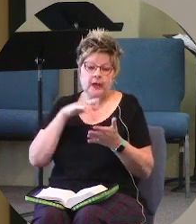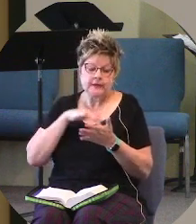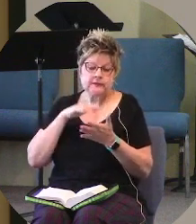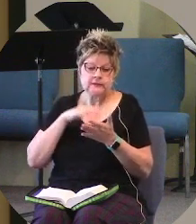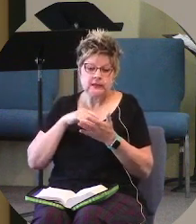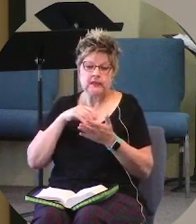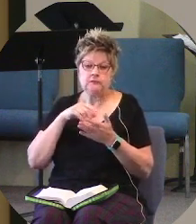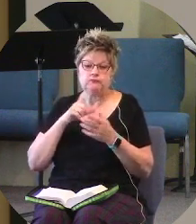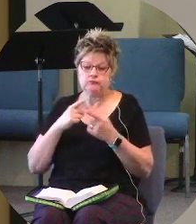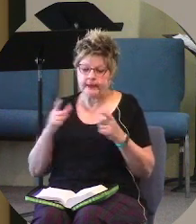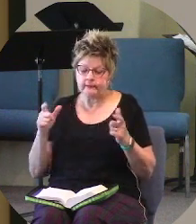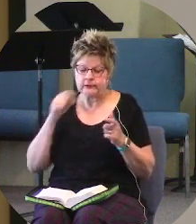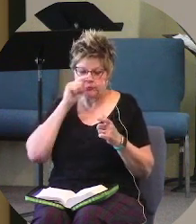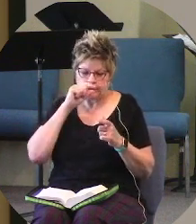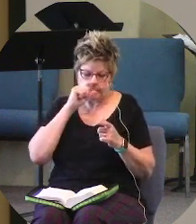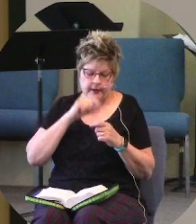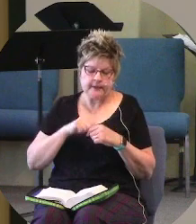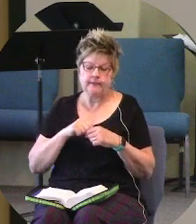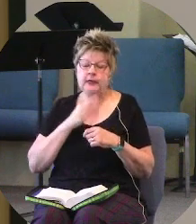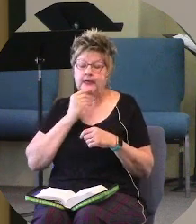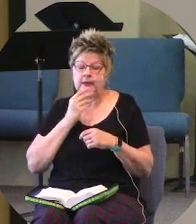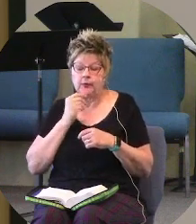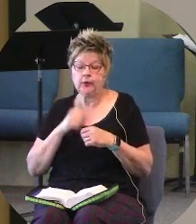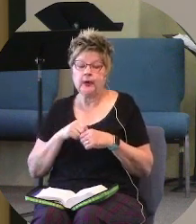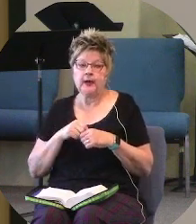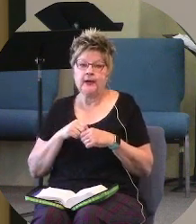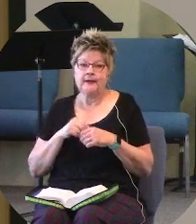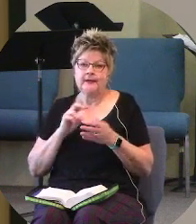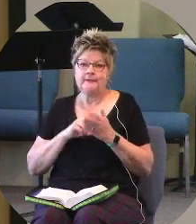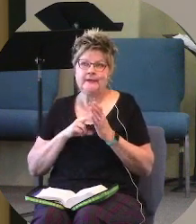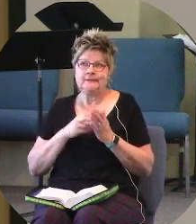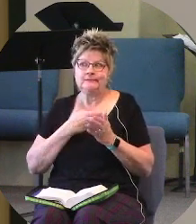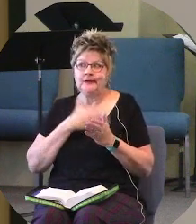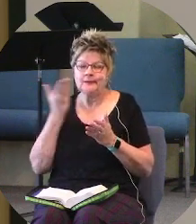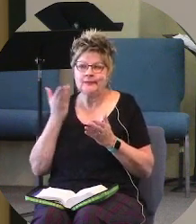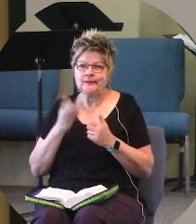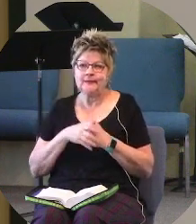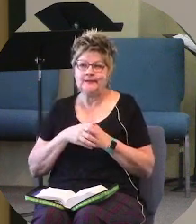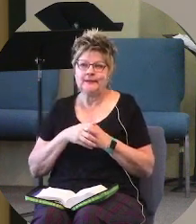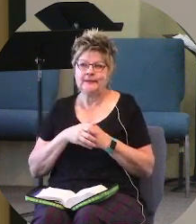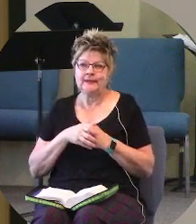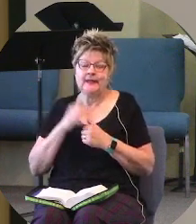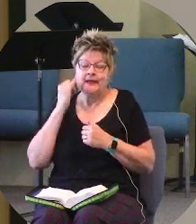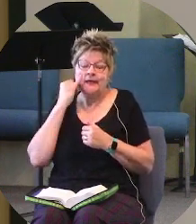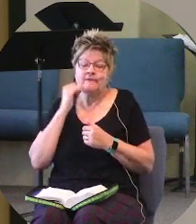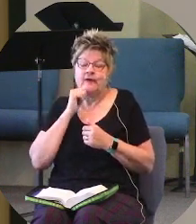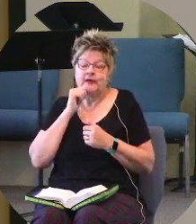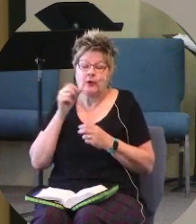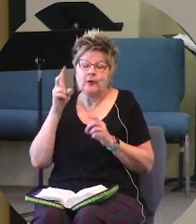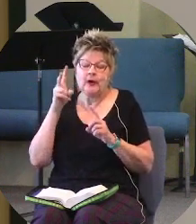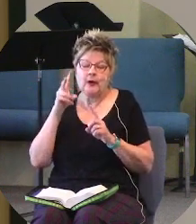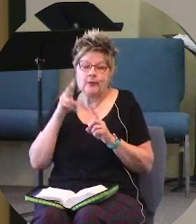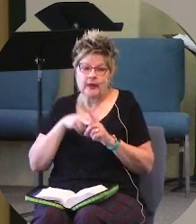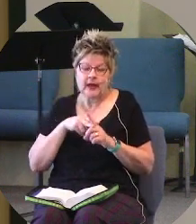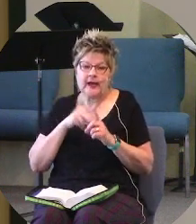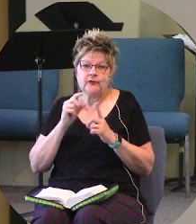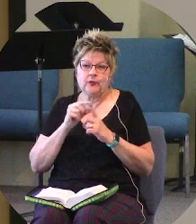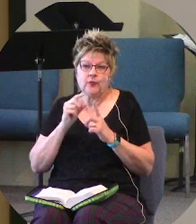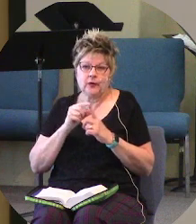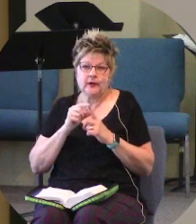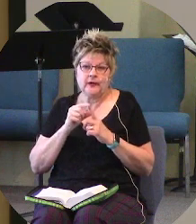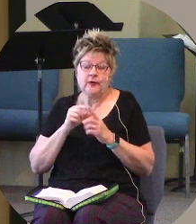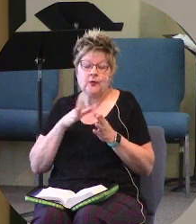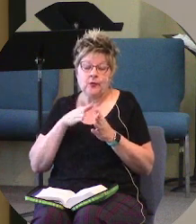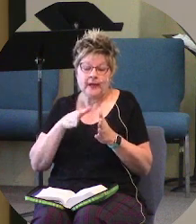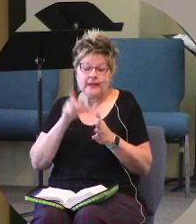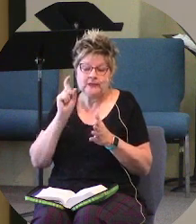stuff. But that means nothing if I don't apply the Word of God as it's intended